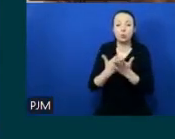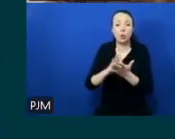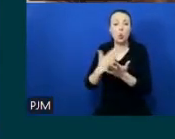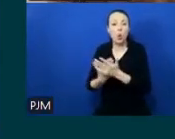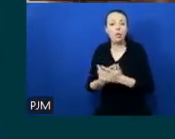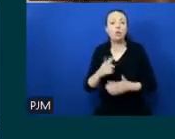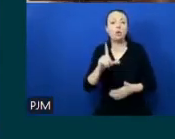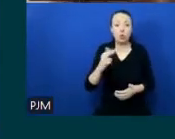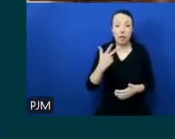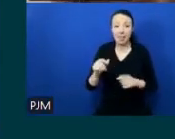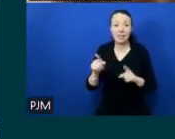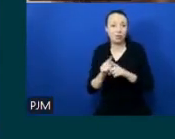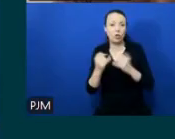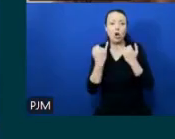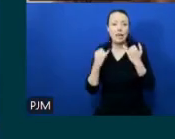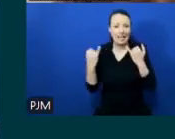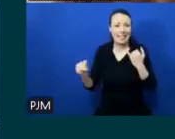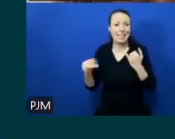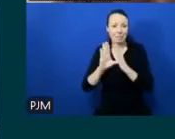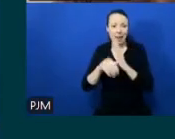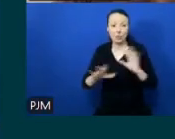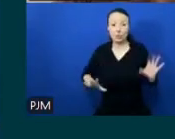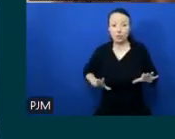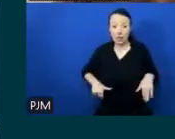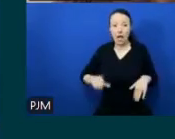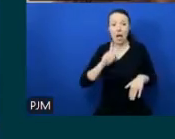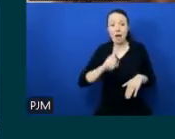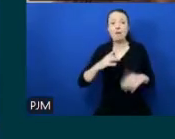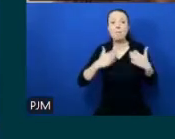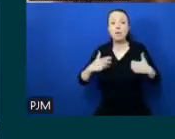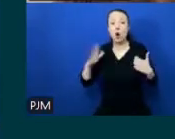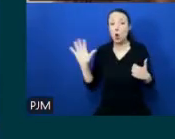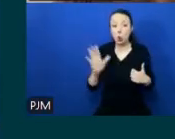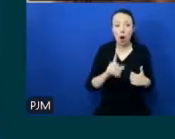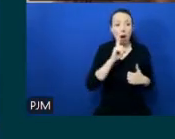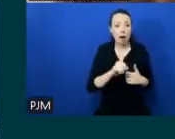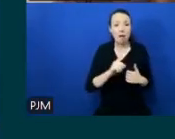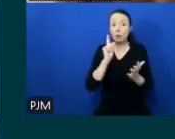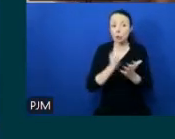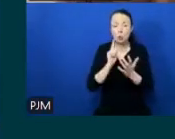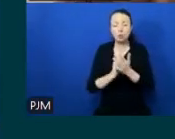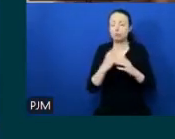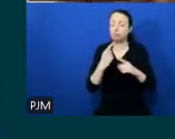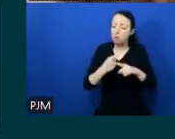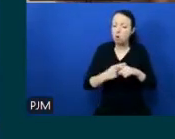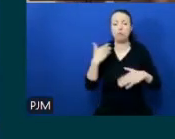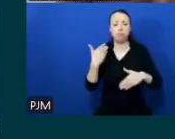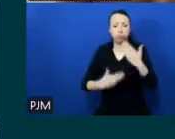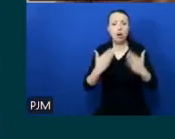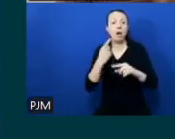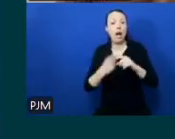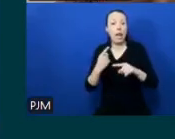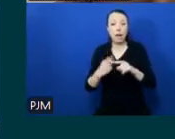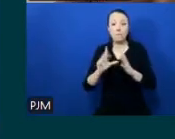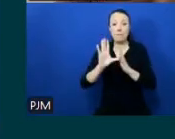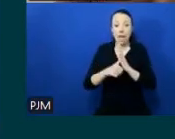been successfully embedded into climate adaptation and urban development strategies. And these examples, I